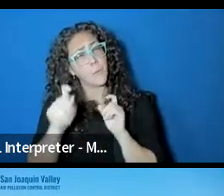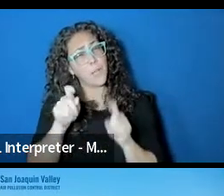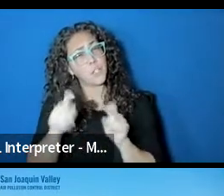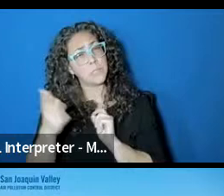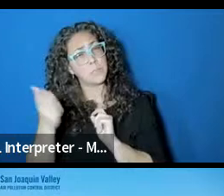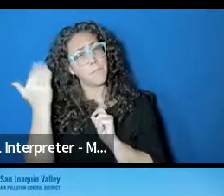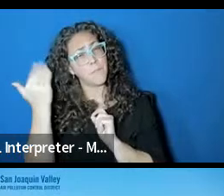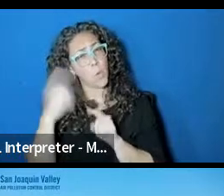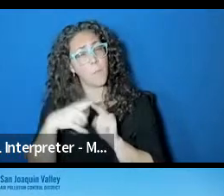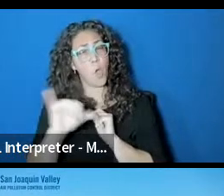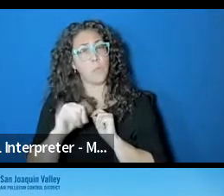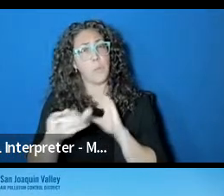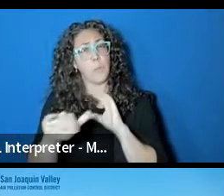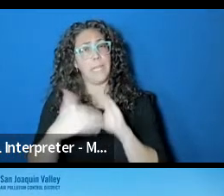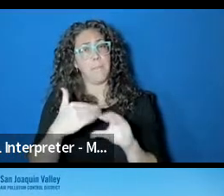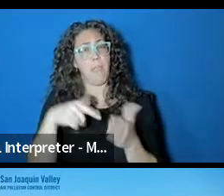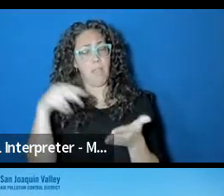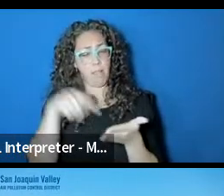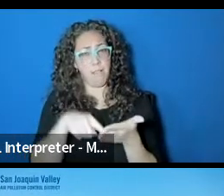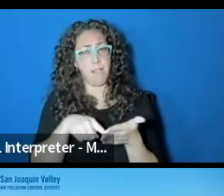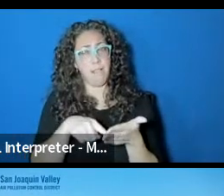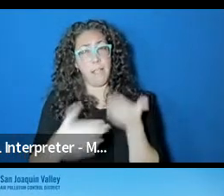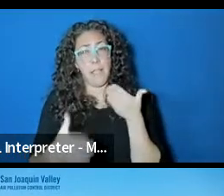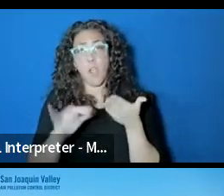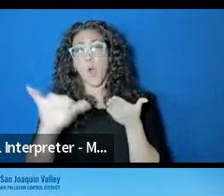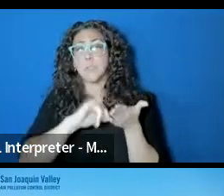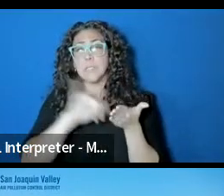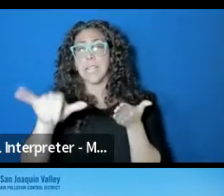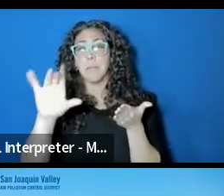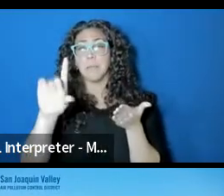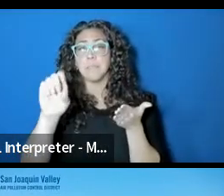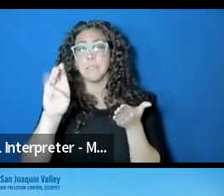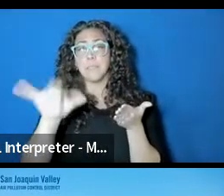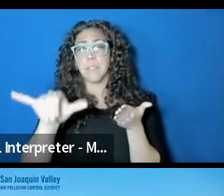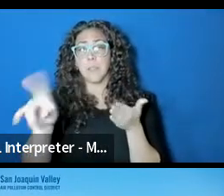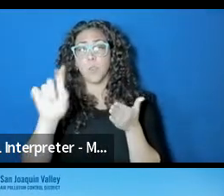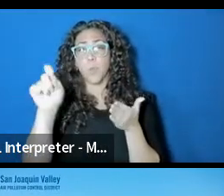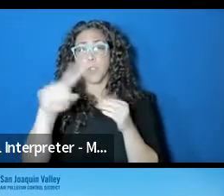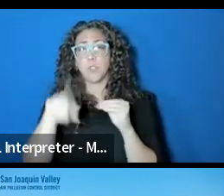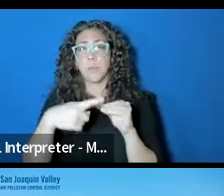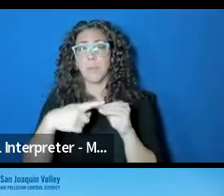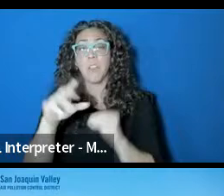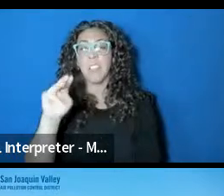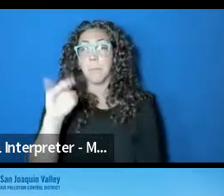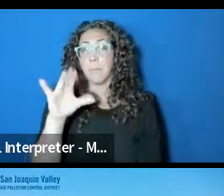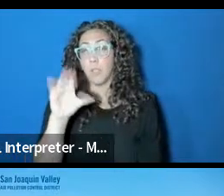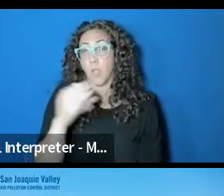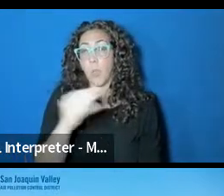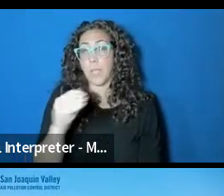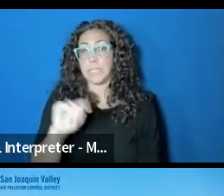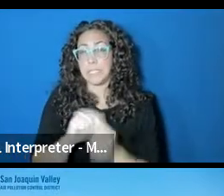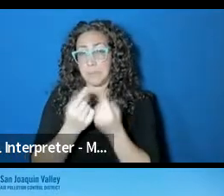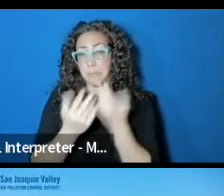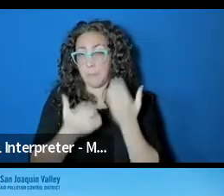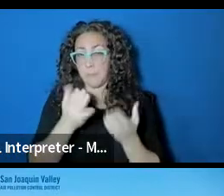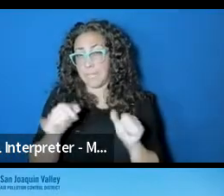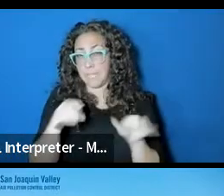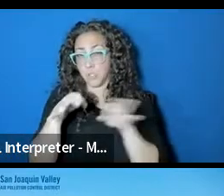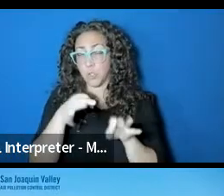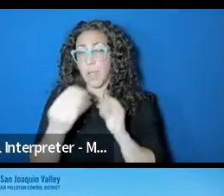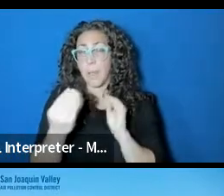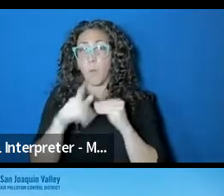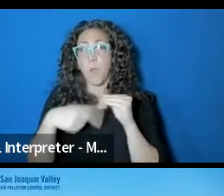received via email, which I know maybe to Debbie's question about earlier about maybe if Nico and team, if we could describe a little bit more